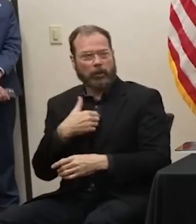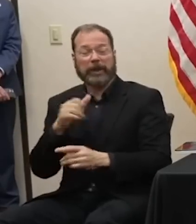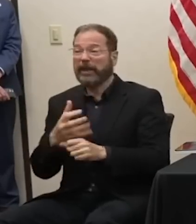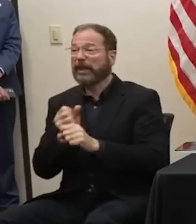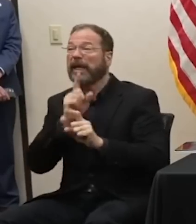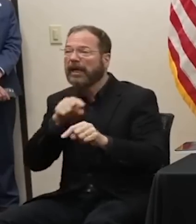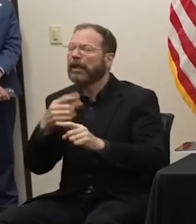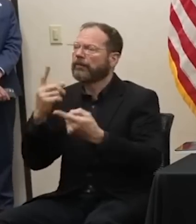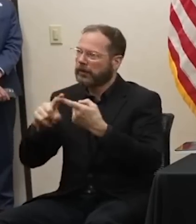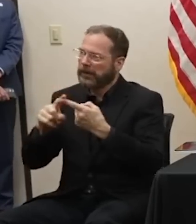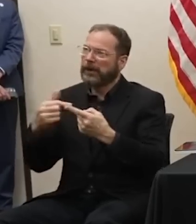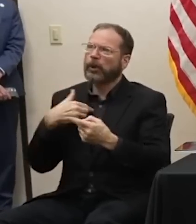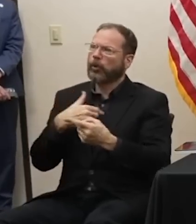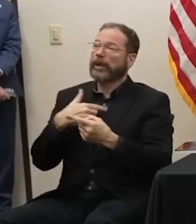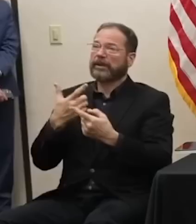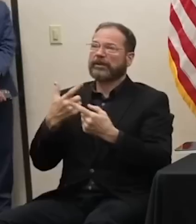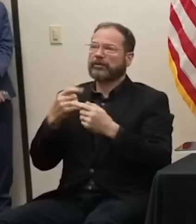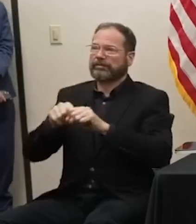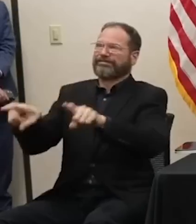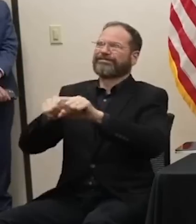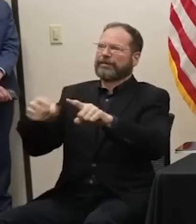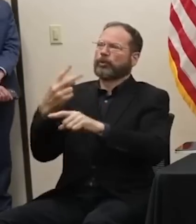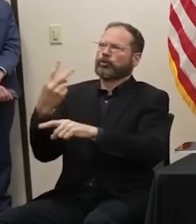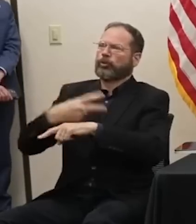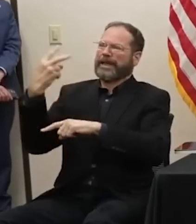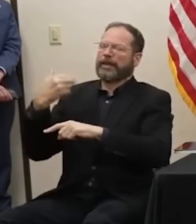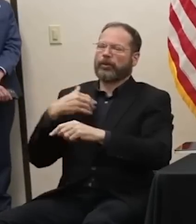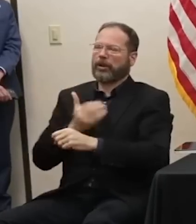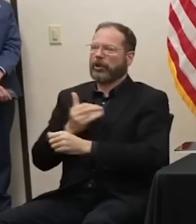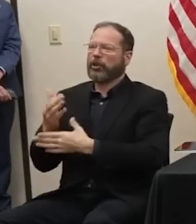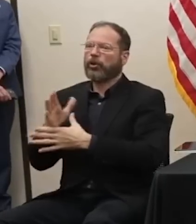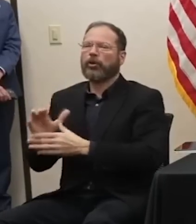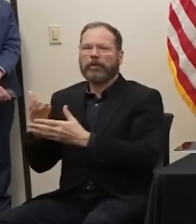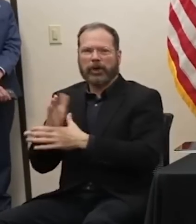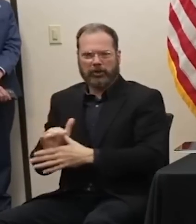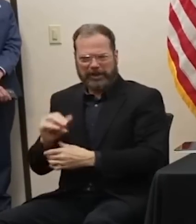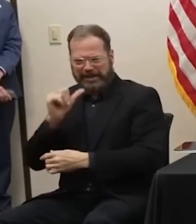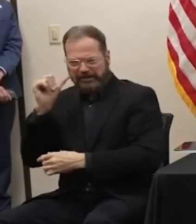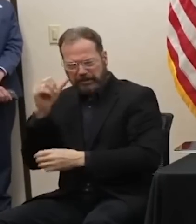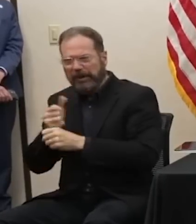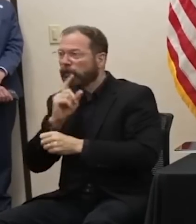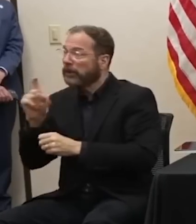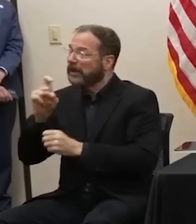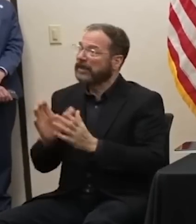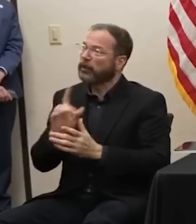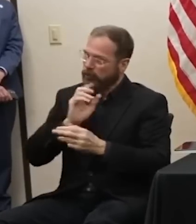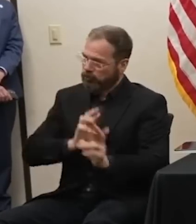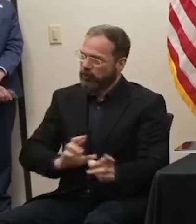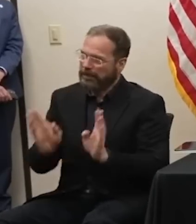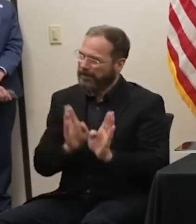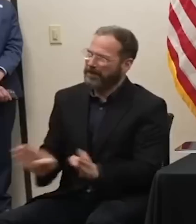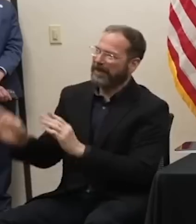question, and we need to get this answer out. One is we started sending messages 2 days ago with our local partners and press releases yesterday to make